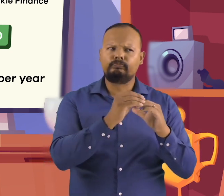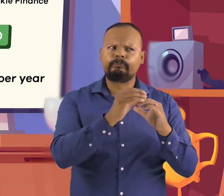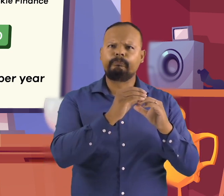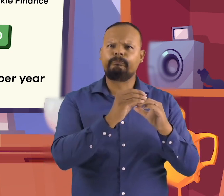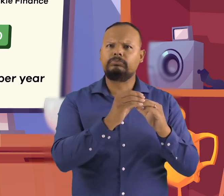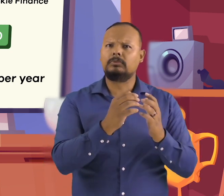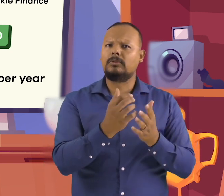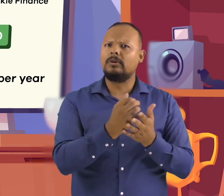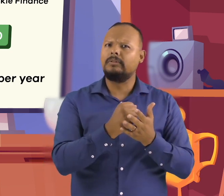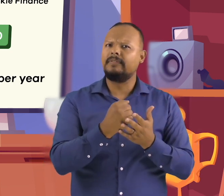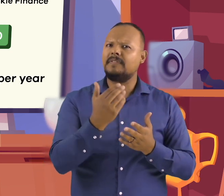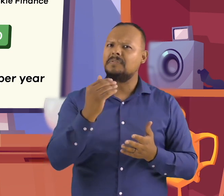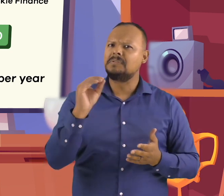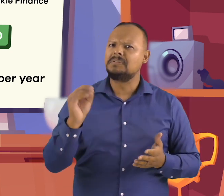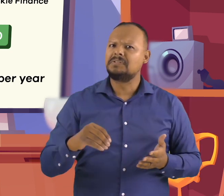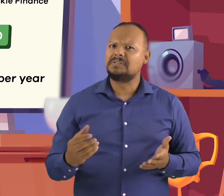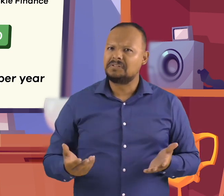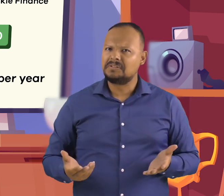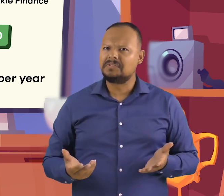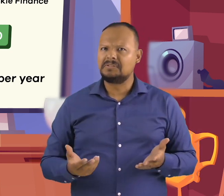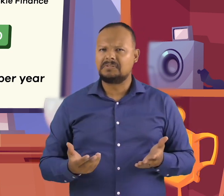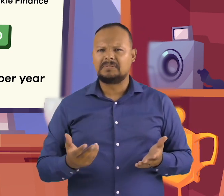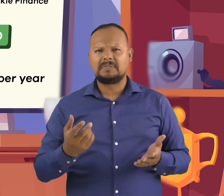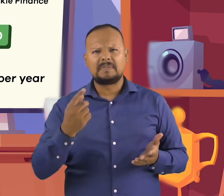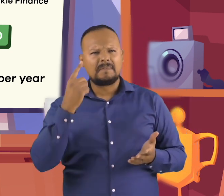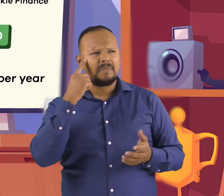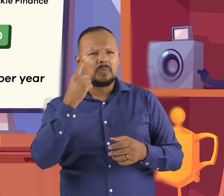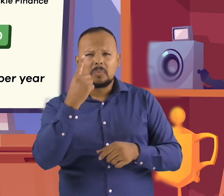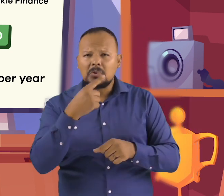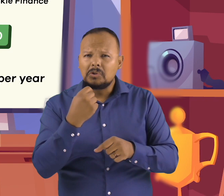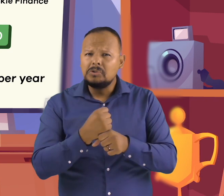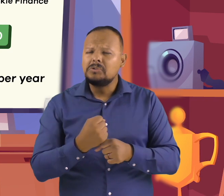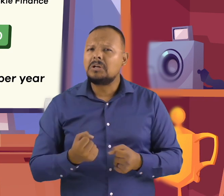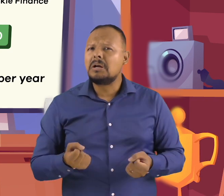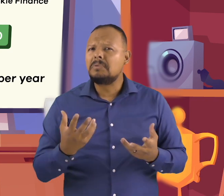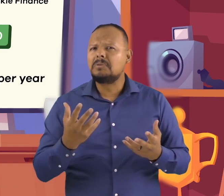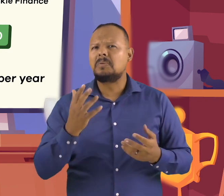How much interest will Frankie earn in one year?